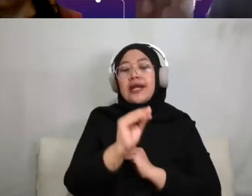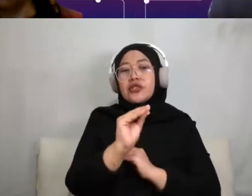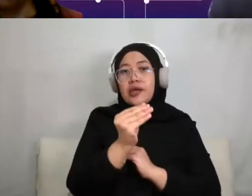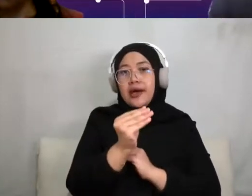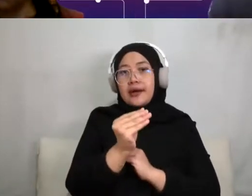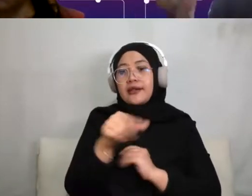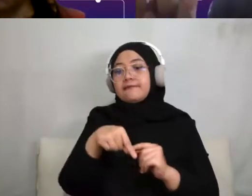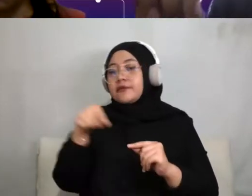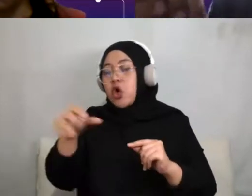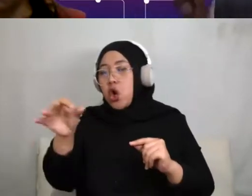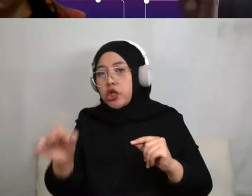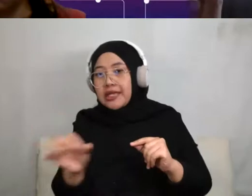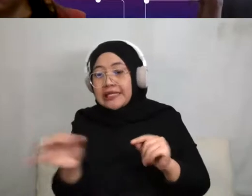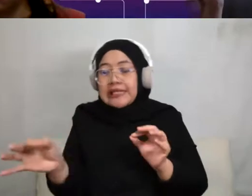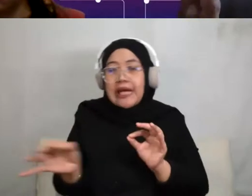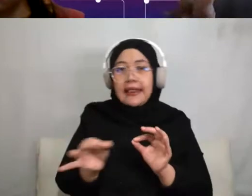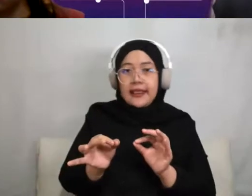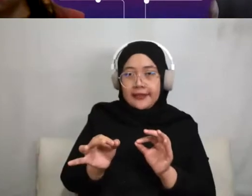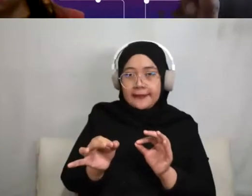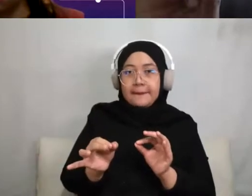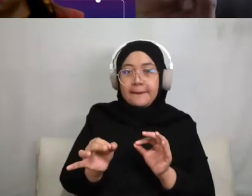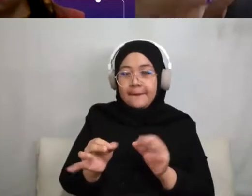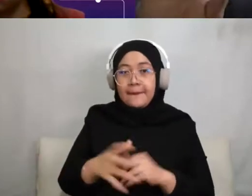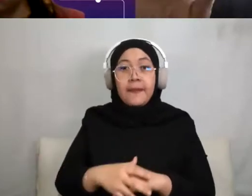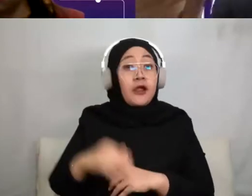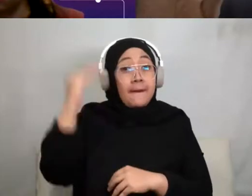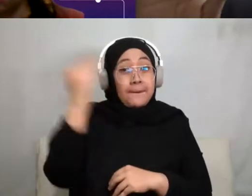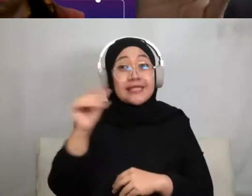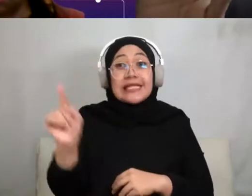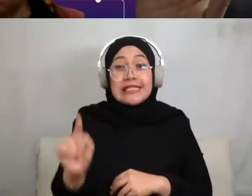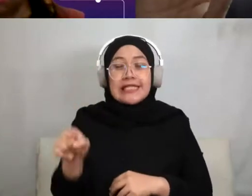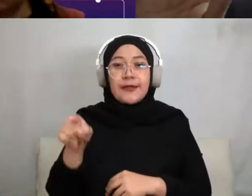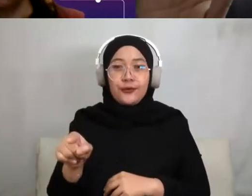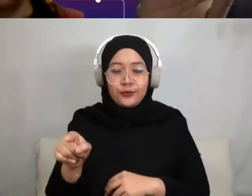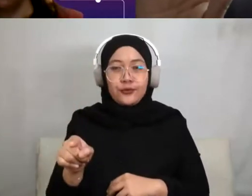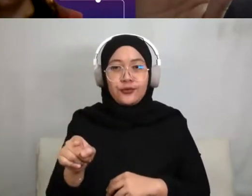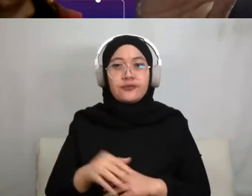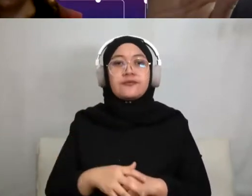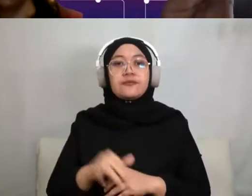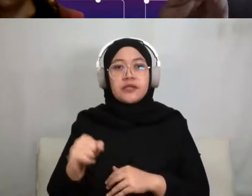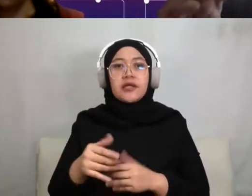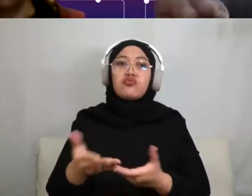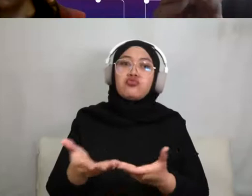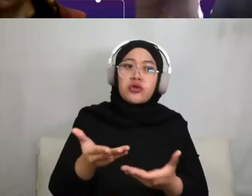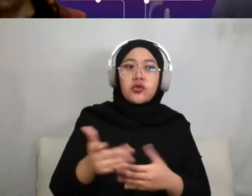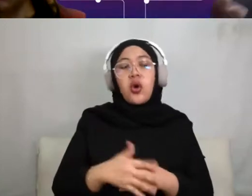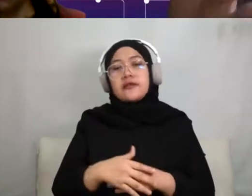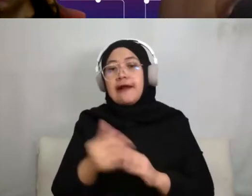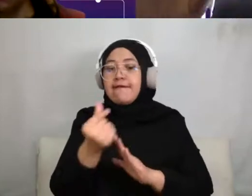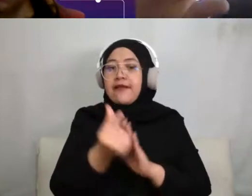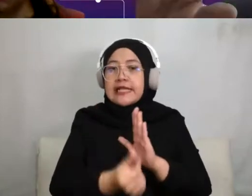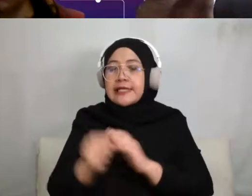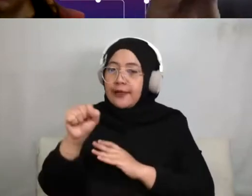the deployment of electric buses will be more financially feasible for them. So this is all what is our